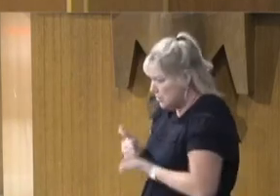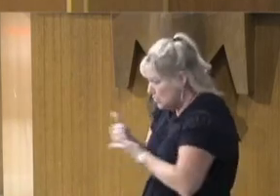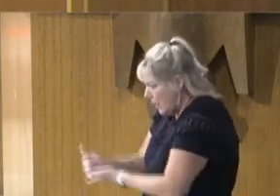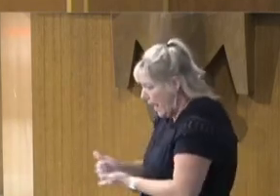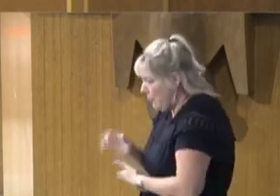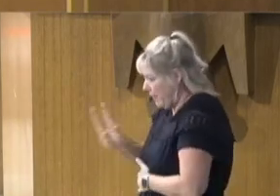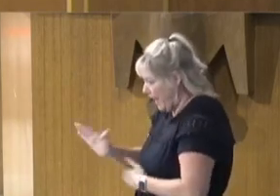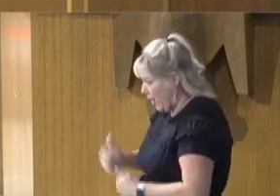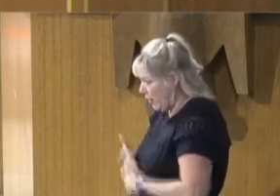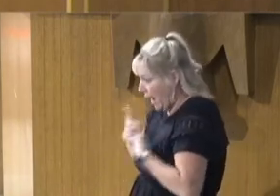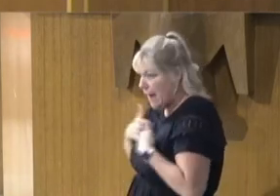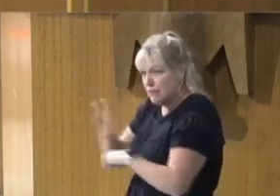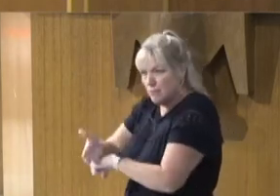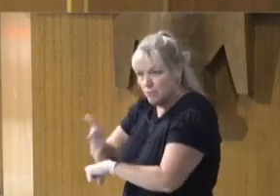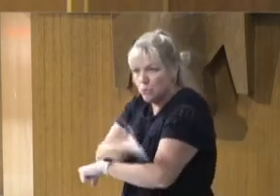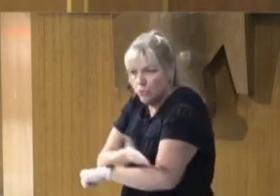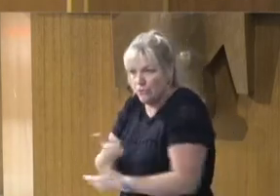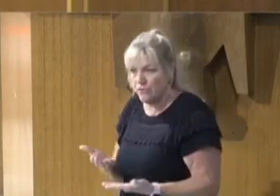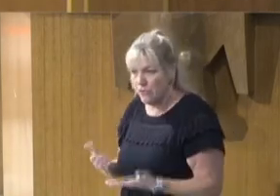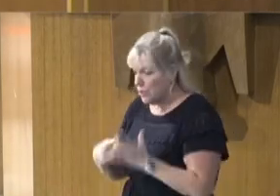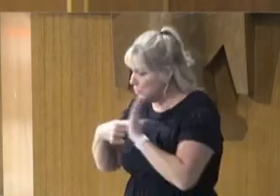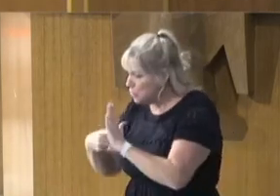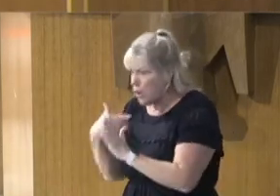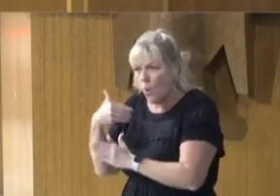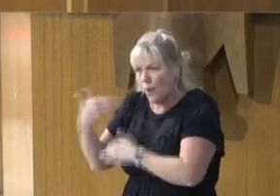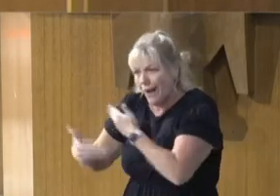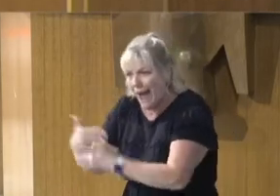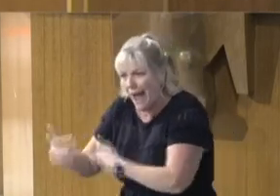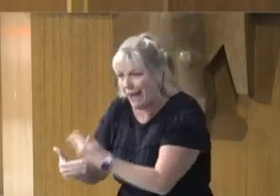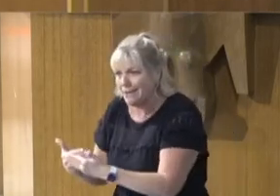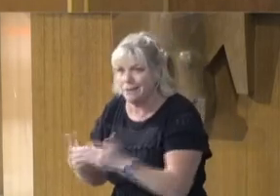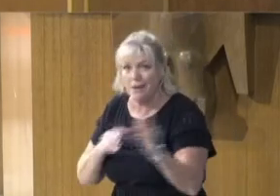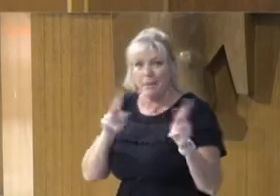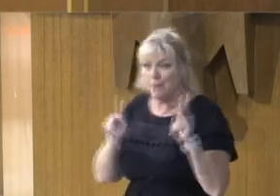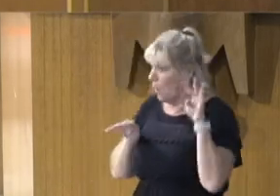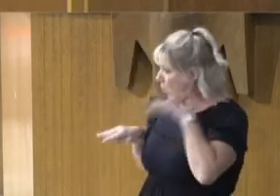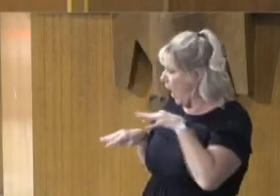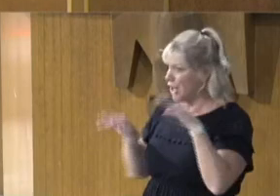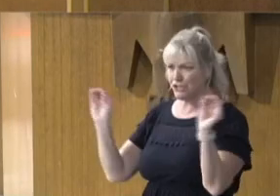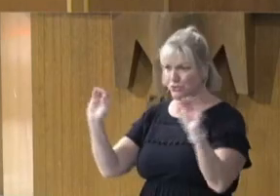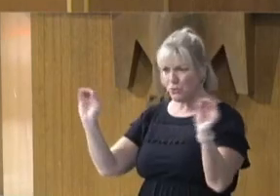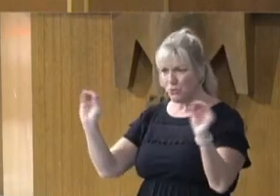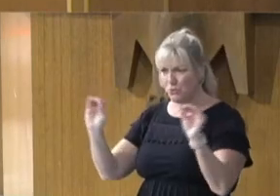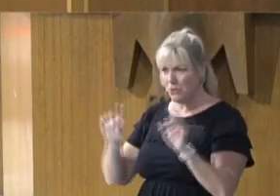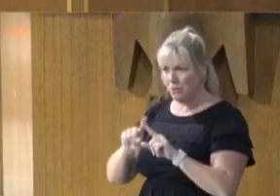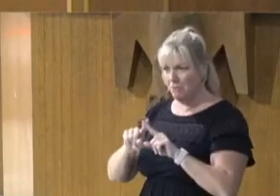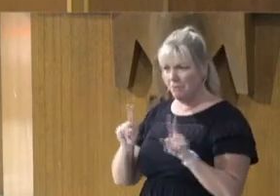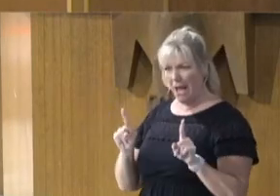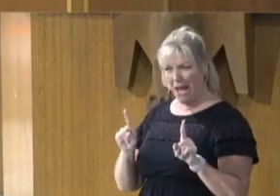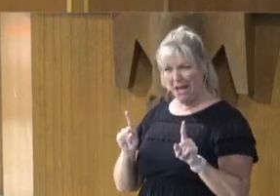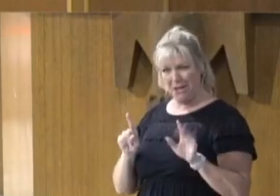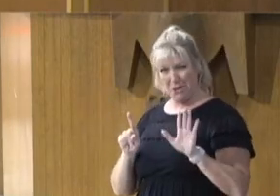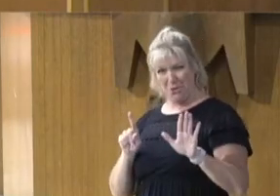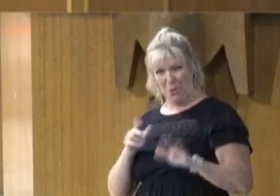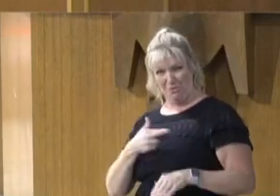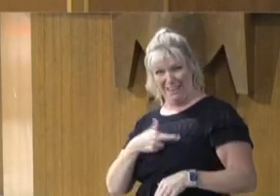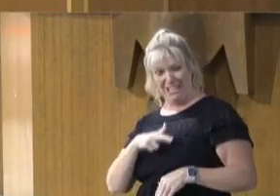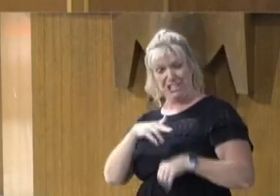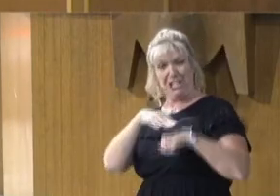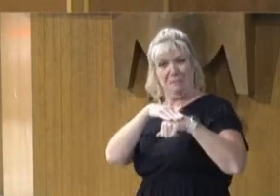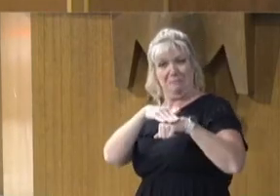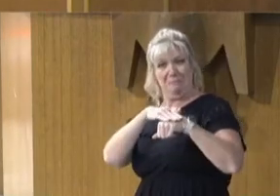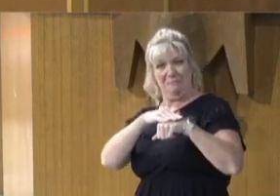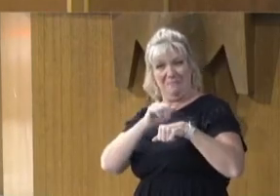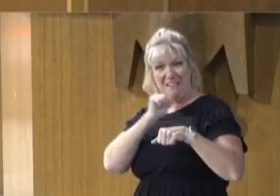else's life, to be kind when no one else is watching, then you have to question the nature of your religion,